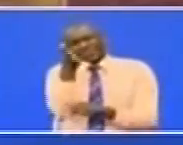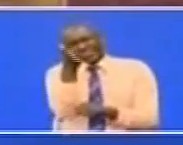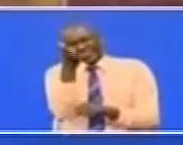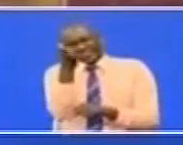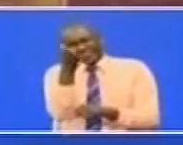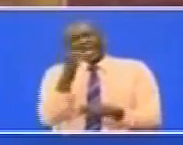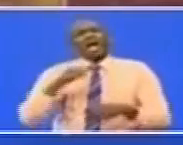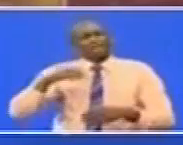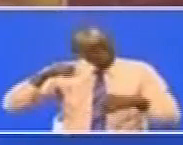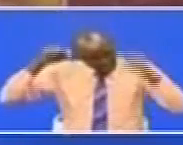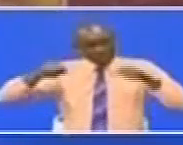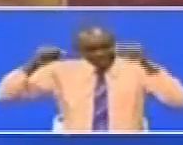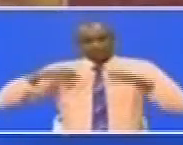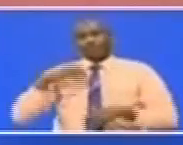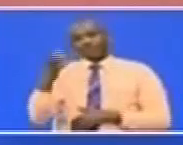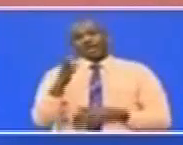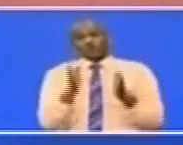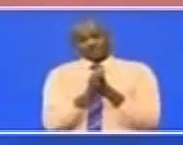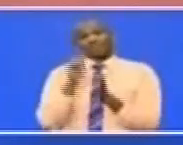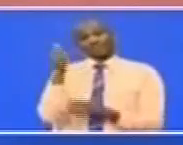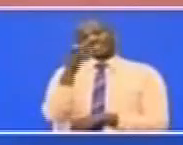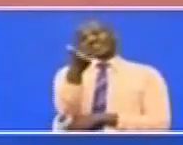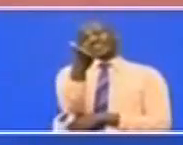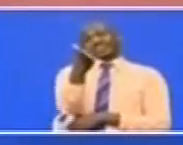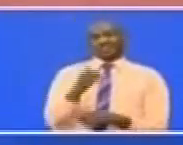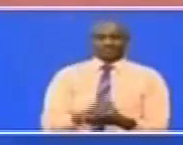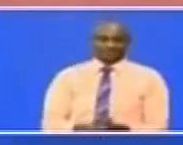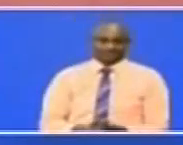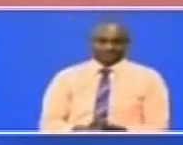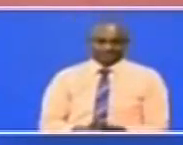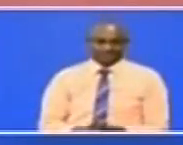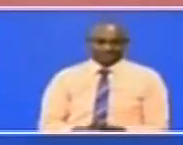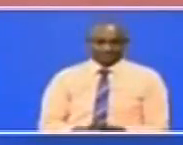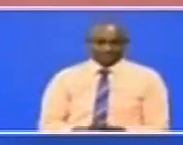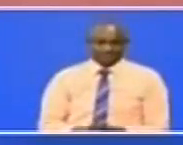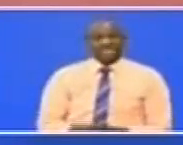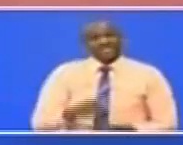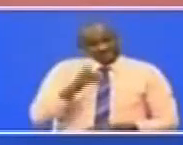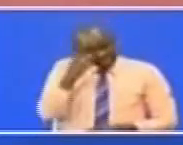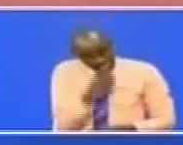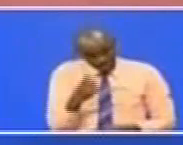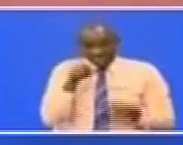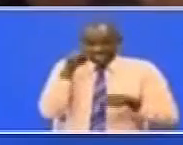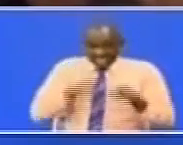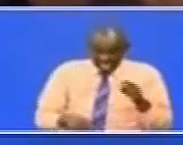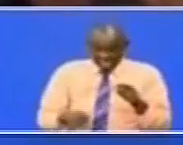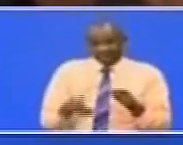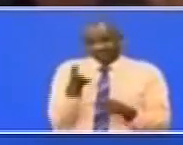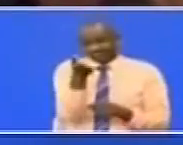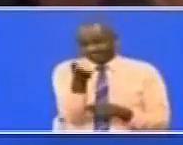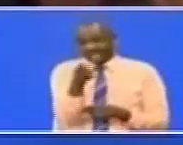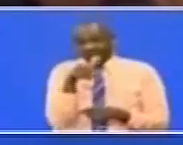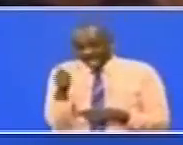of the organization under former president Lamine Diack. Early in January, IAAF President Sebastian Kohl said